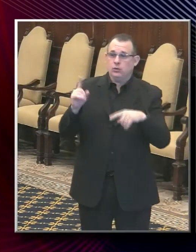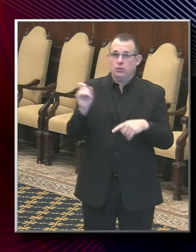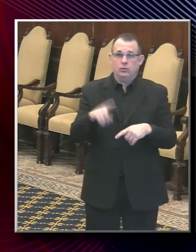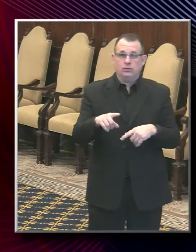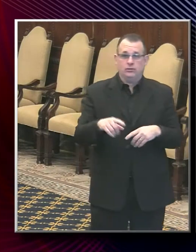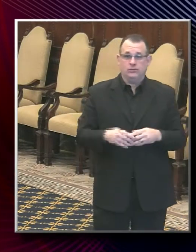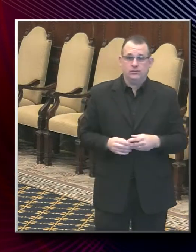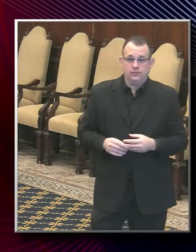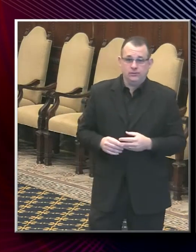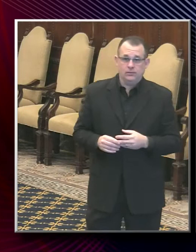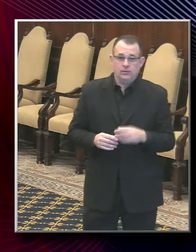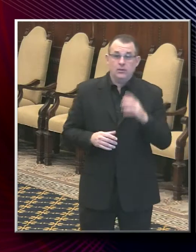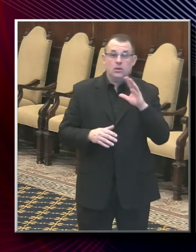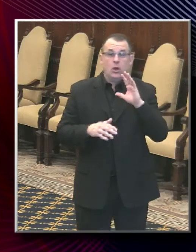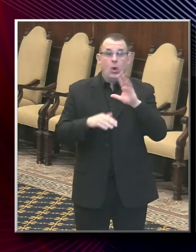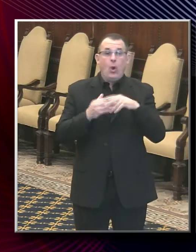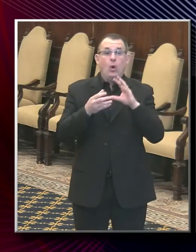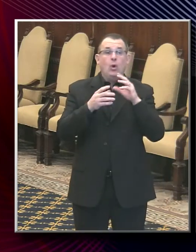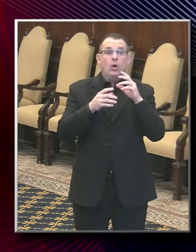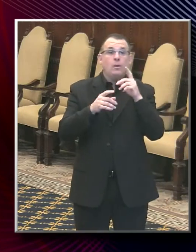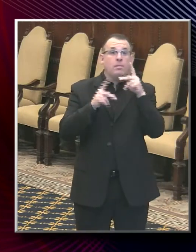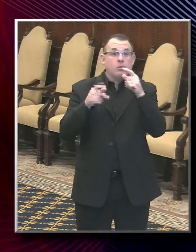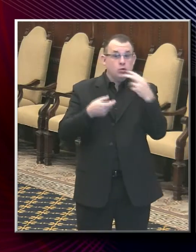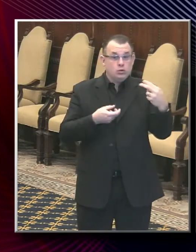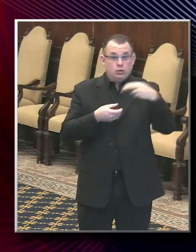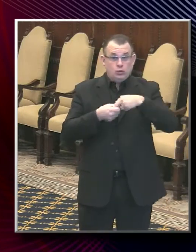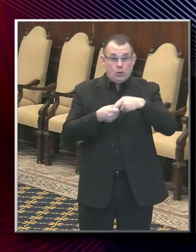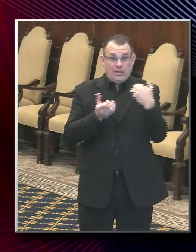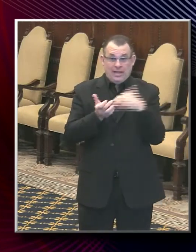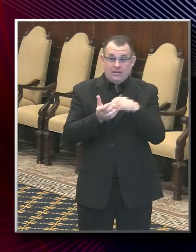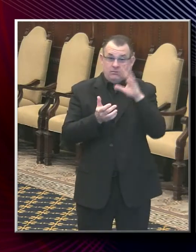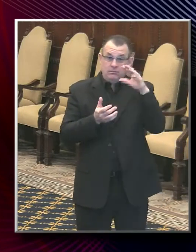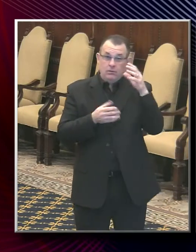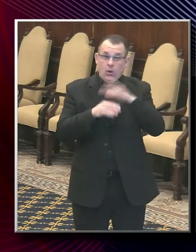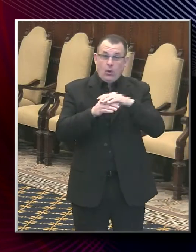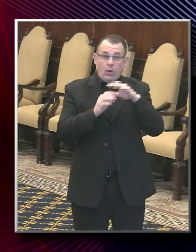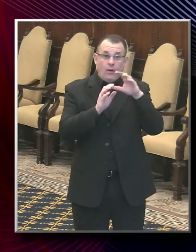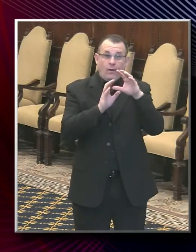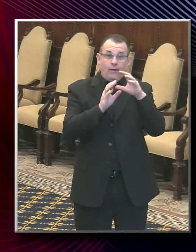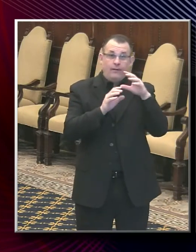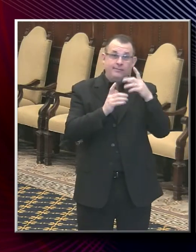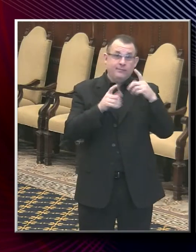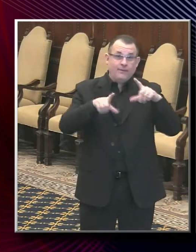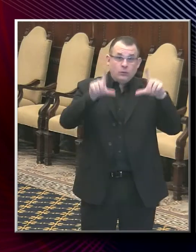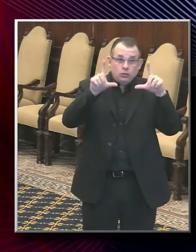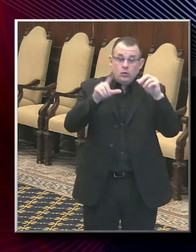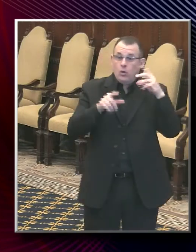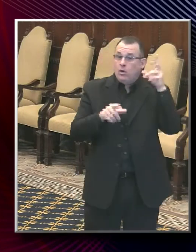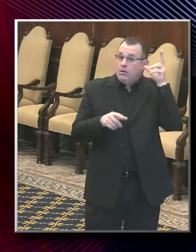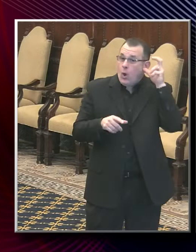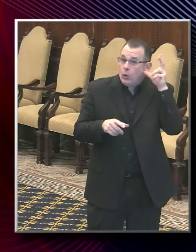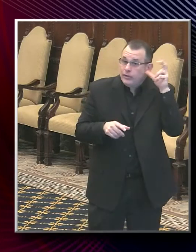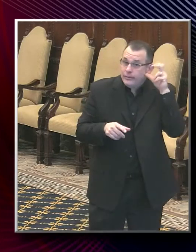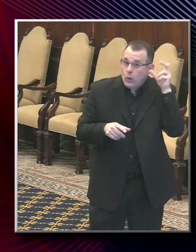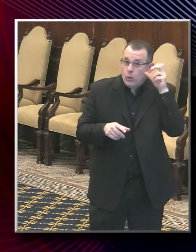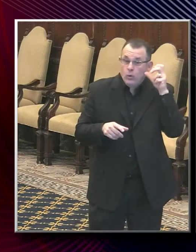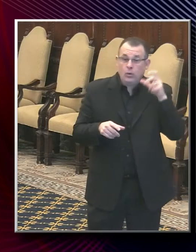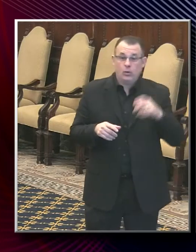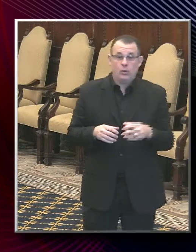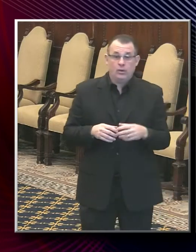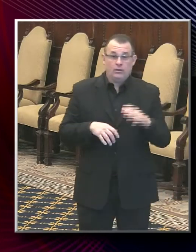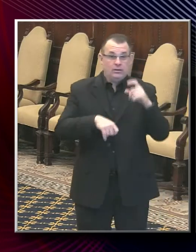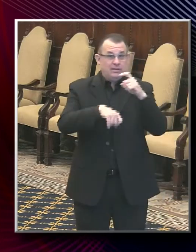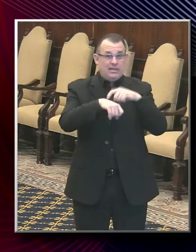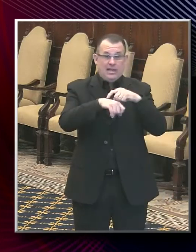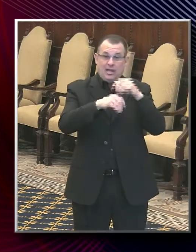all of our speakers join us again with audio and video. Please remember, we do have a limited time for these briefings.